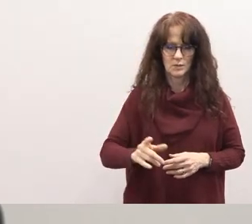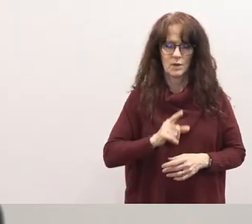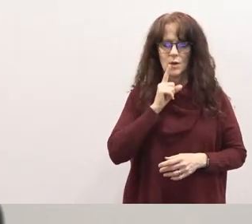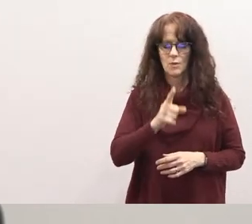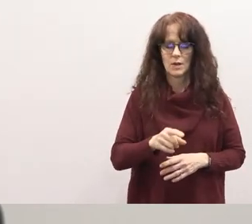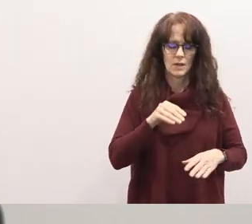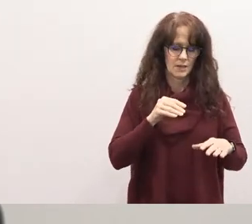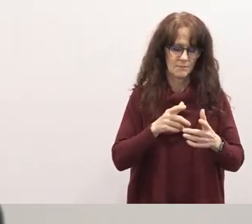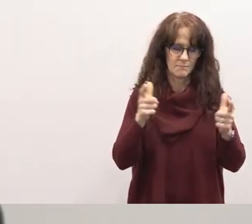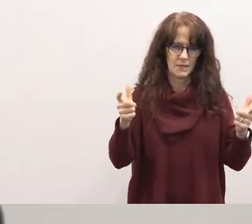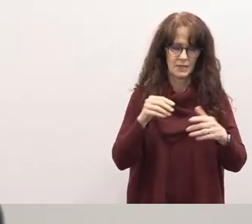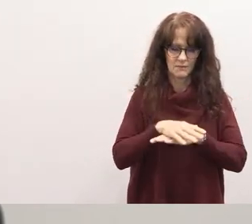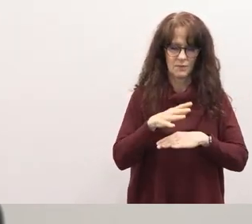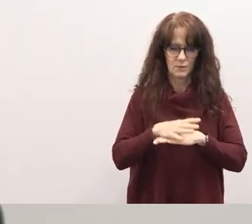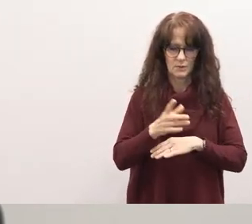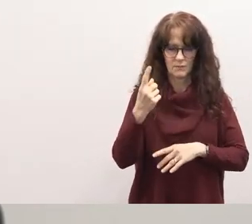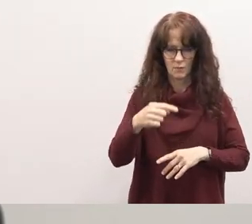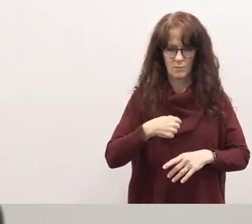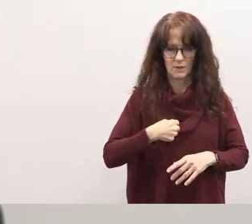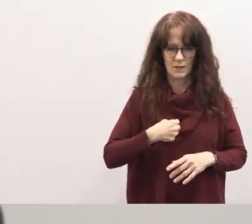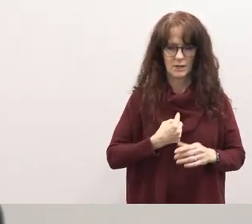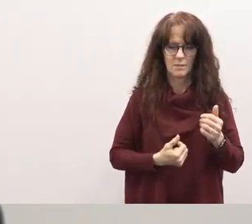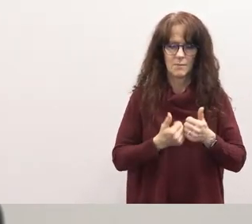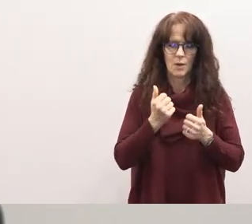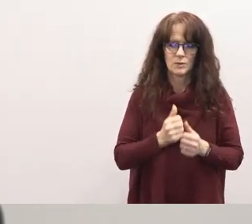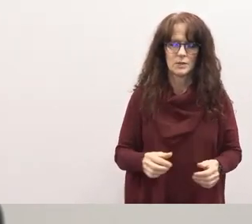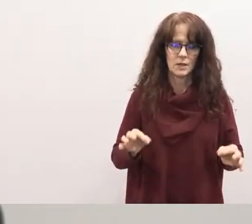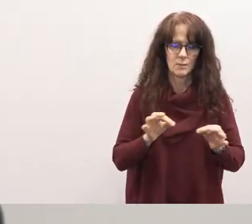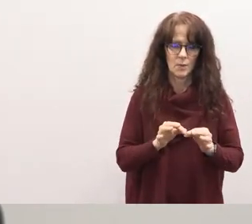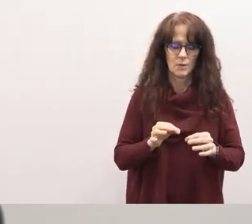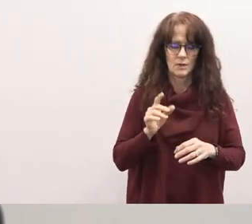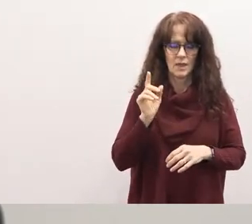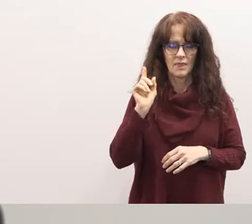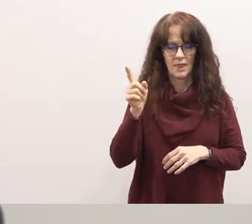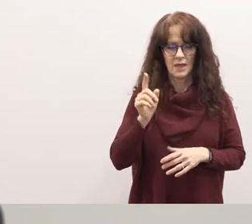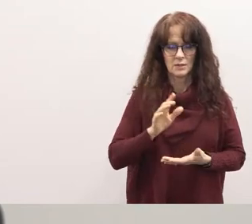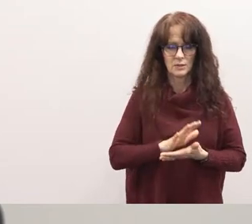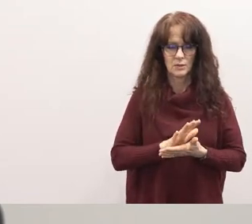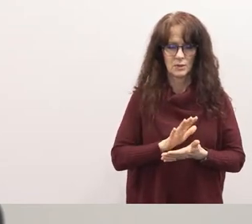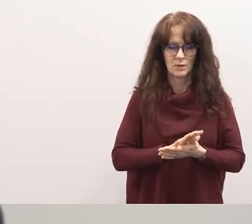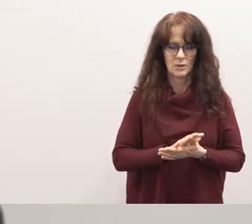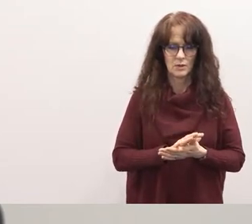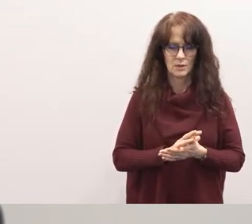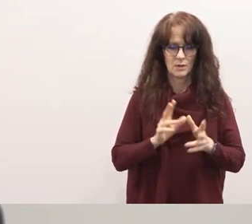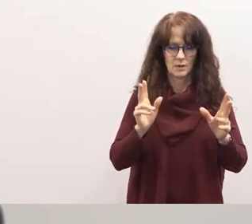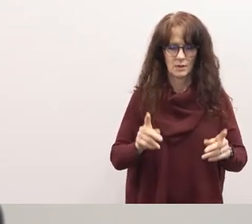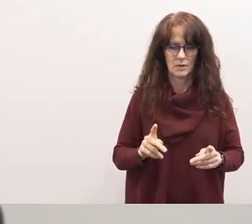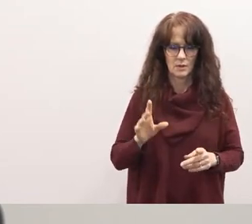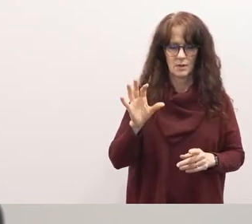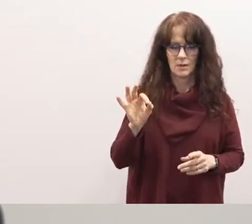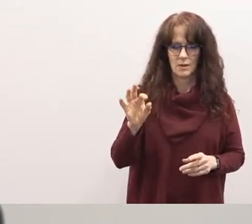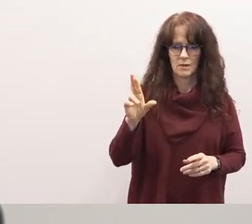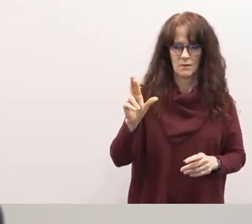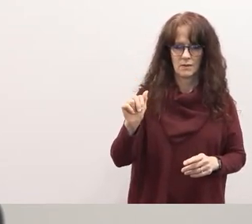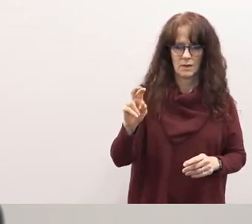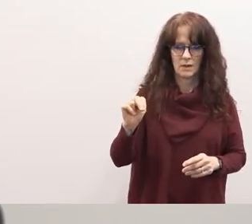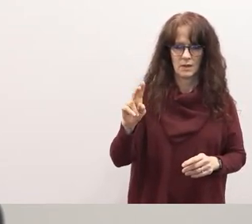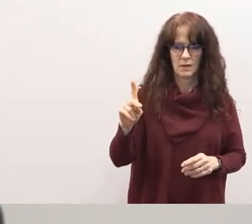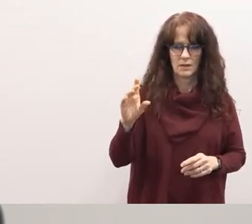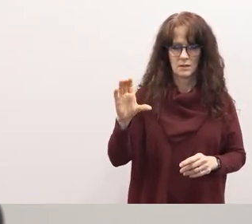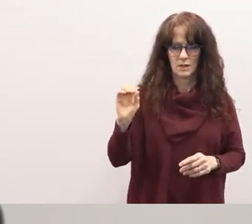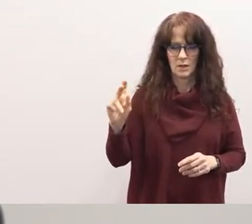tremendous influence on me. But the most important person at that school was a guy by the name of Frank Cook, who was the